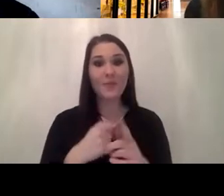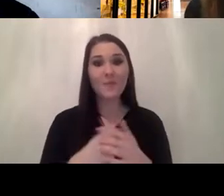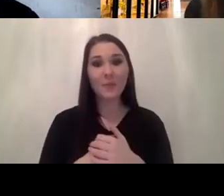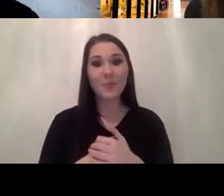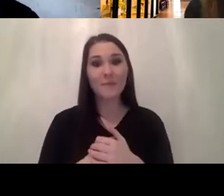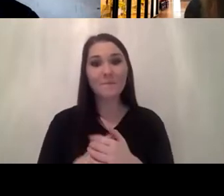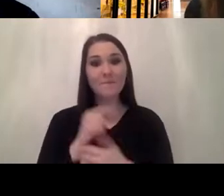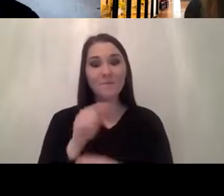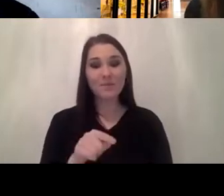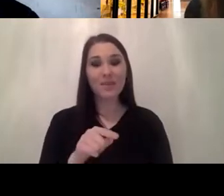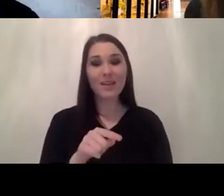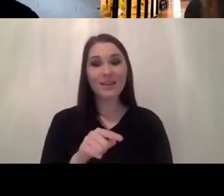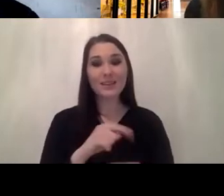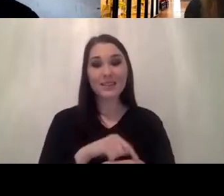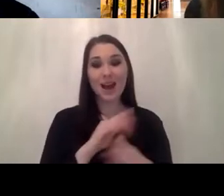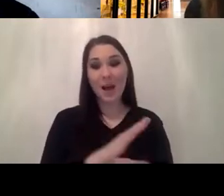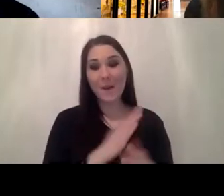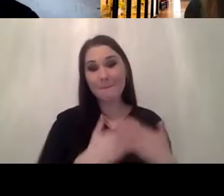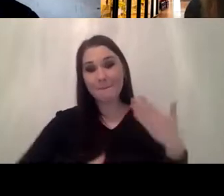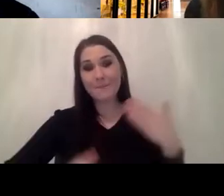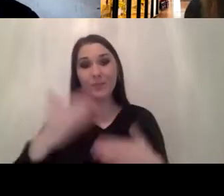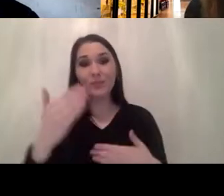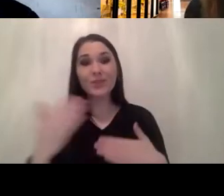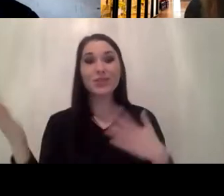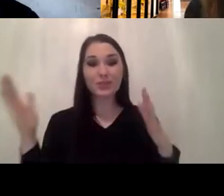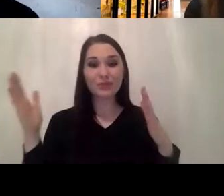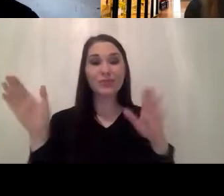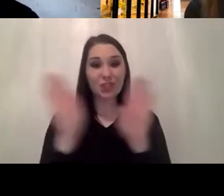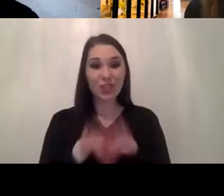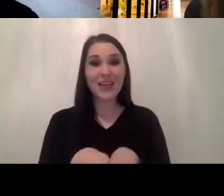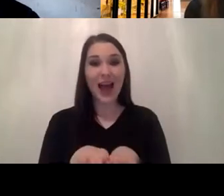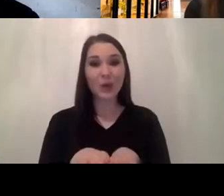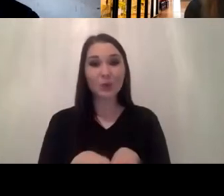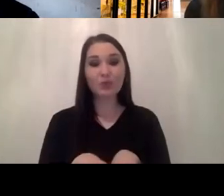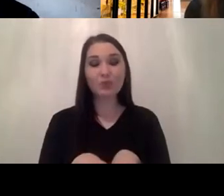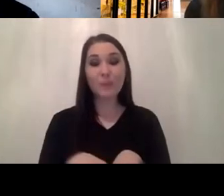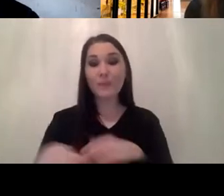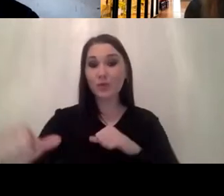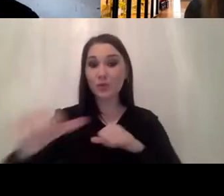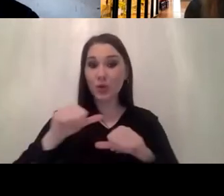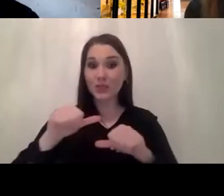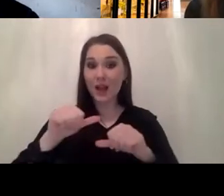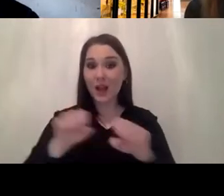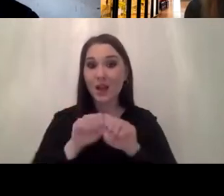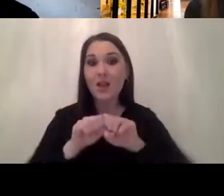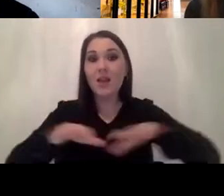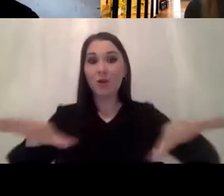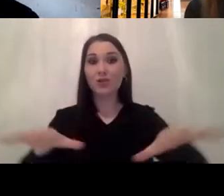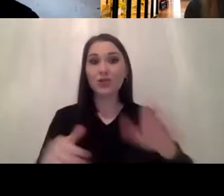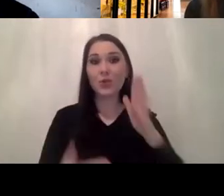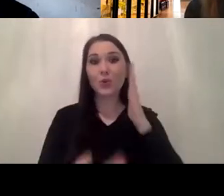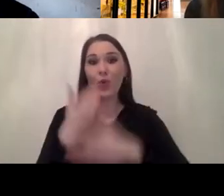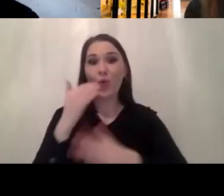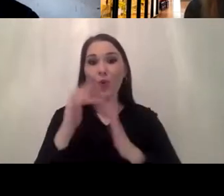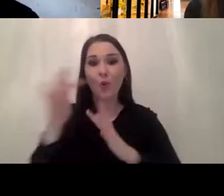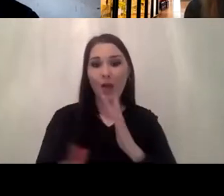that period, we were initially shut down for a very short time. And then we launched our new website, which coincided with